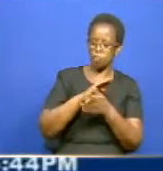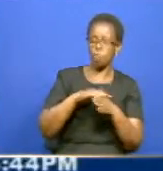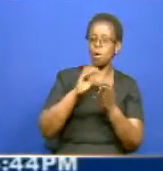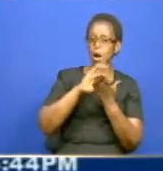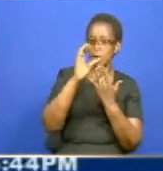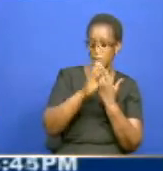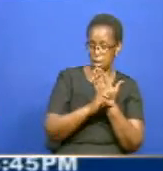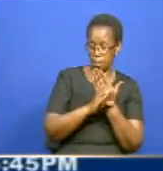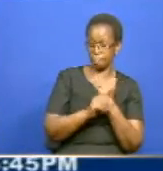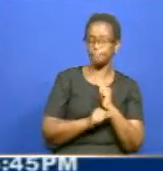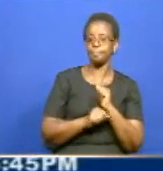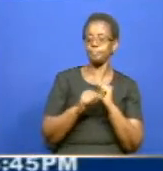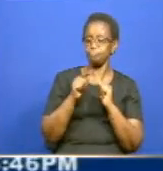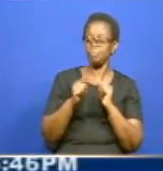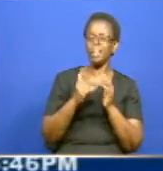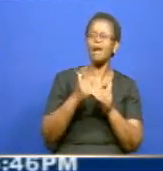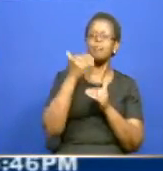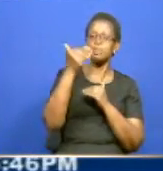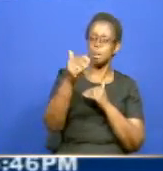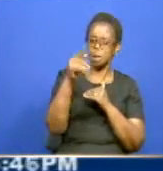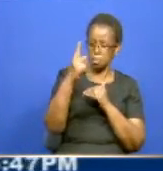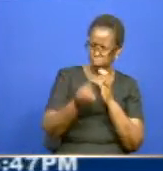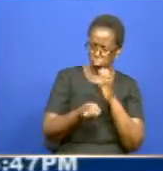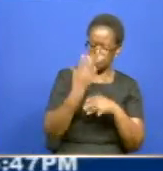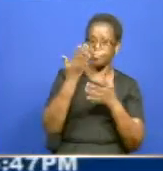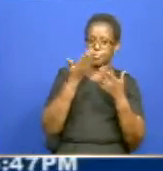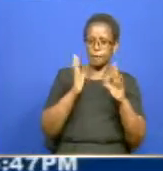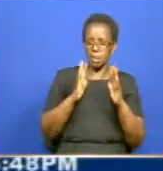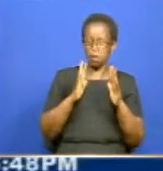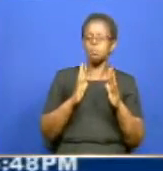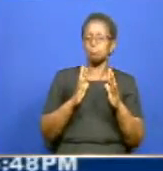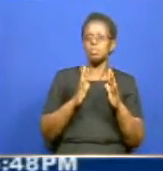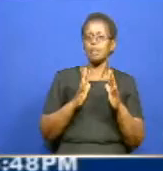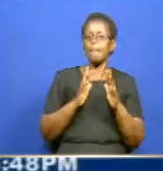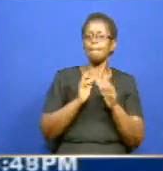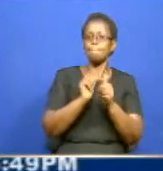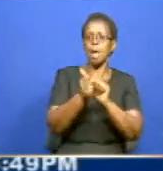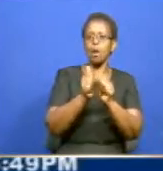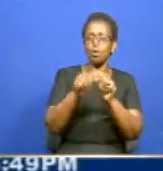were followed up with the pilot program that took place through all counties.